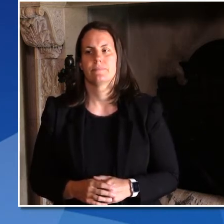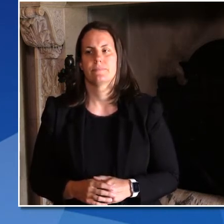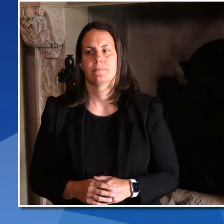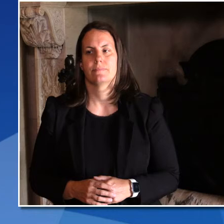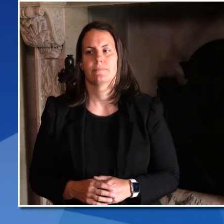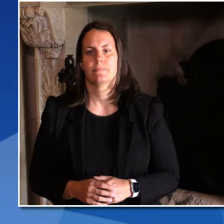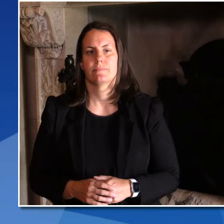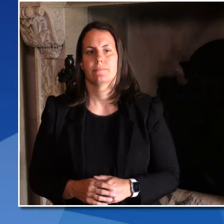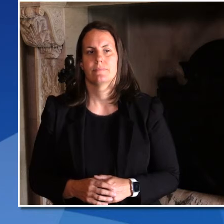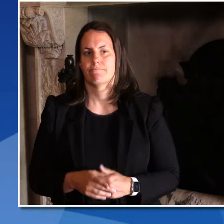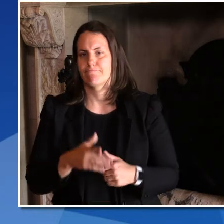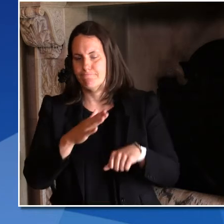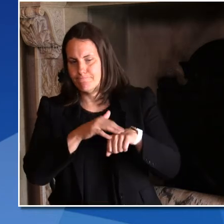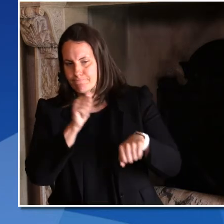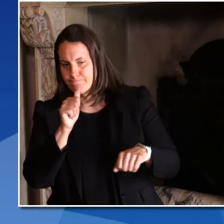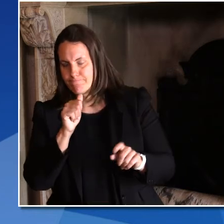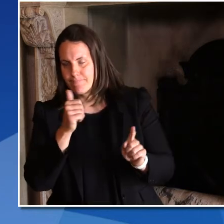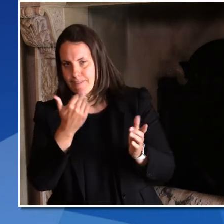Danny Maxwell?